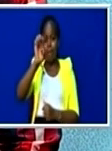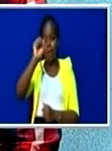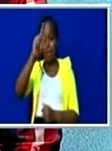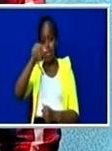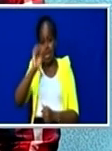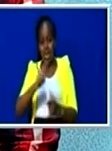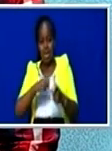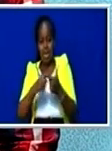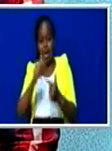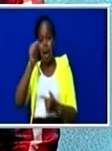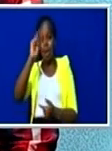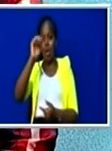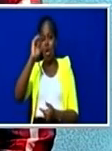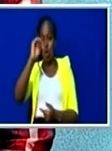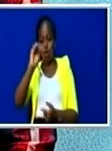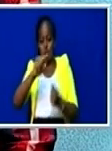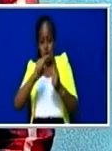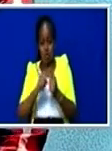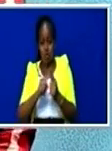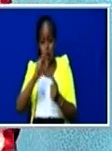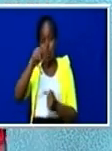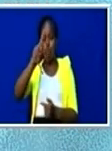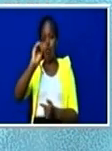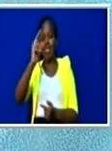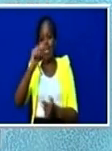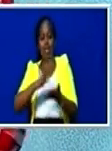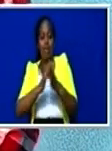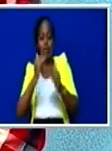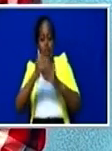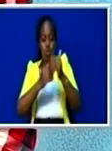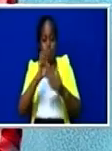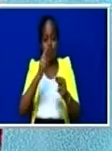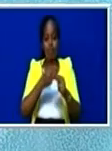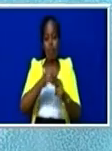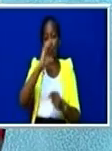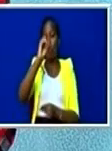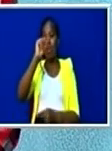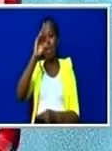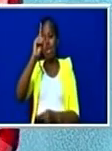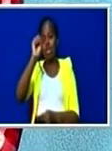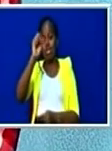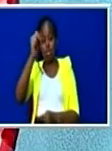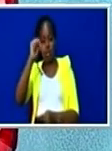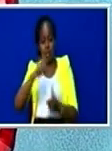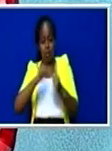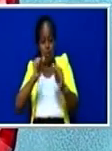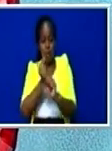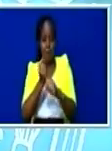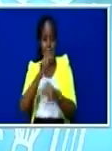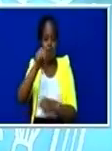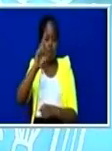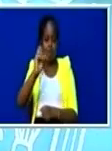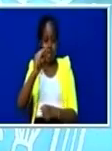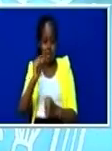they are condensed. Yes, okay. very good. Okay. So when just two amino